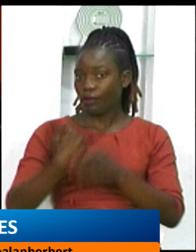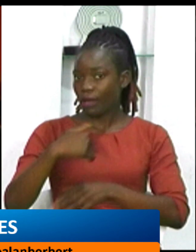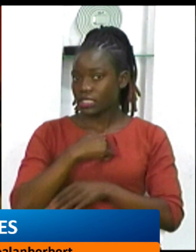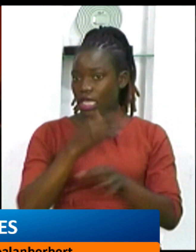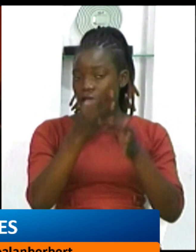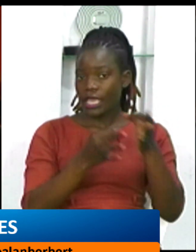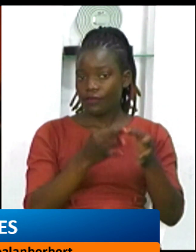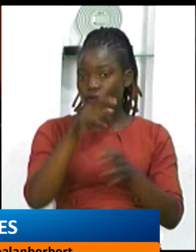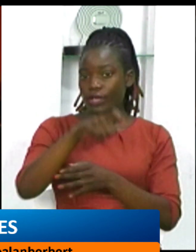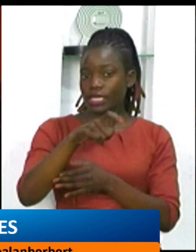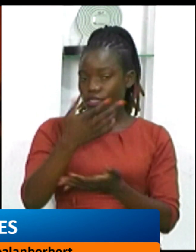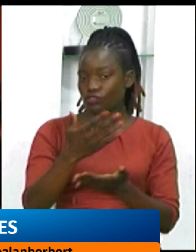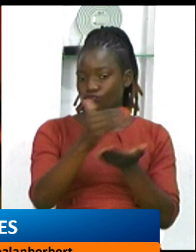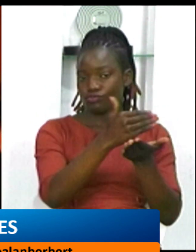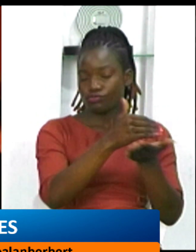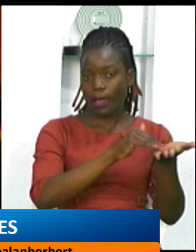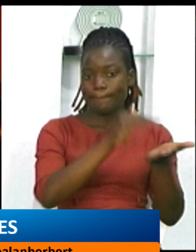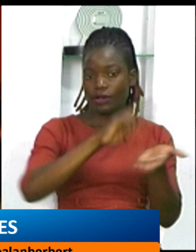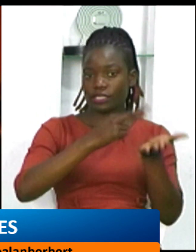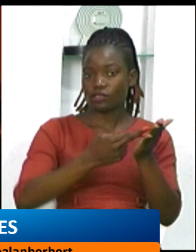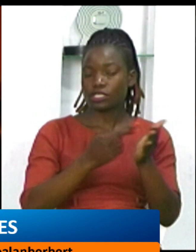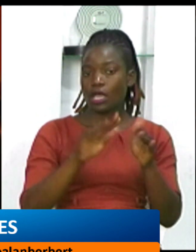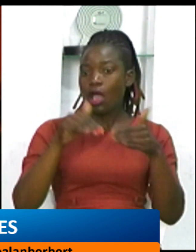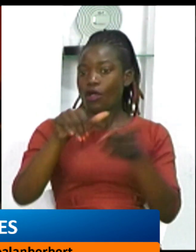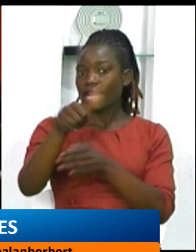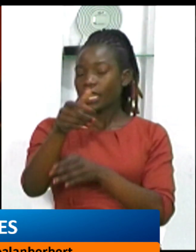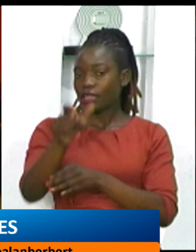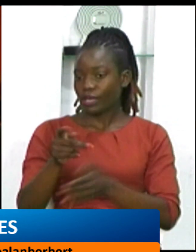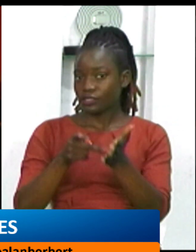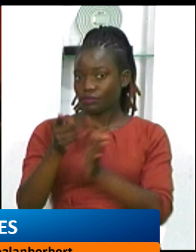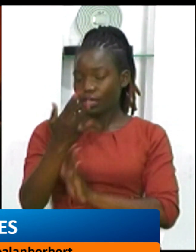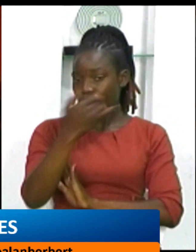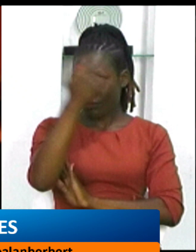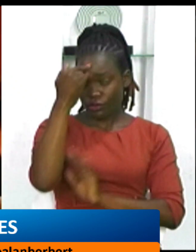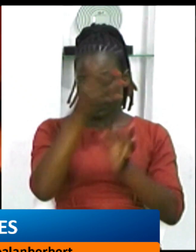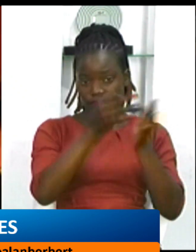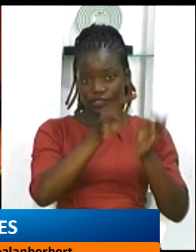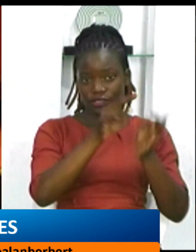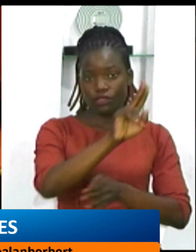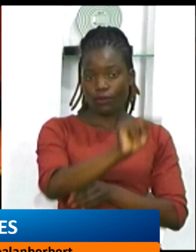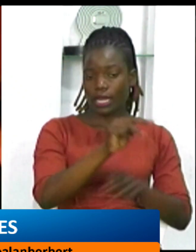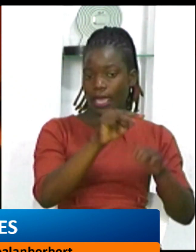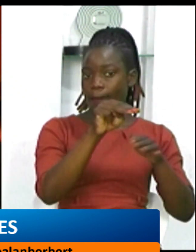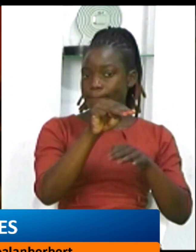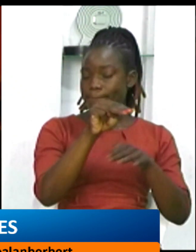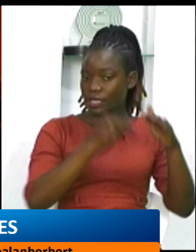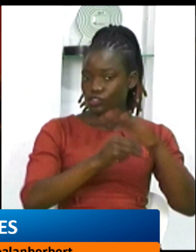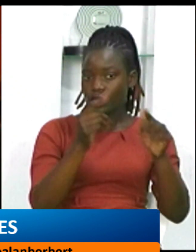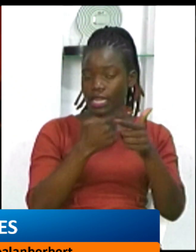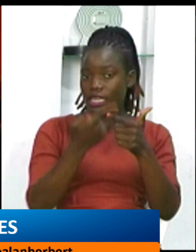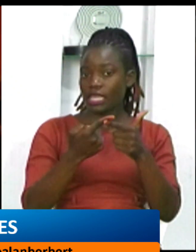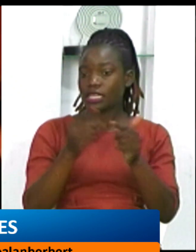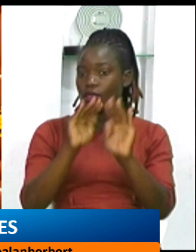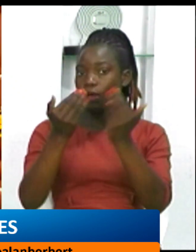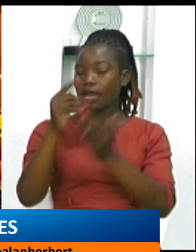need to appropriate more resources or whether someone else is paying, because if it is a UN mission, then the rest of the world should be able to